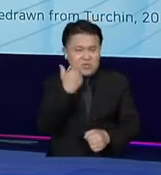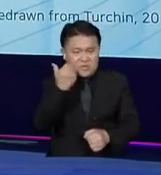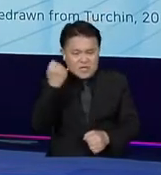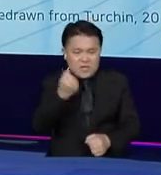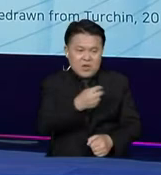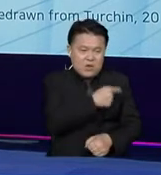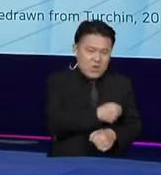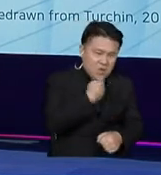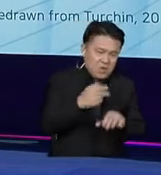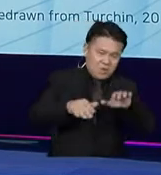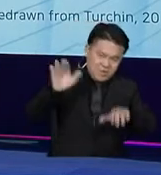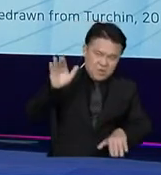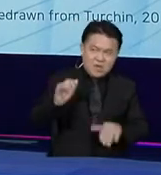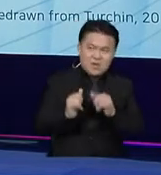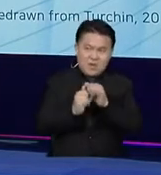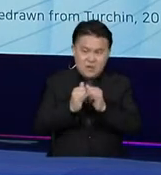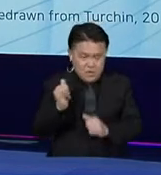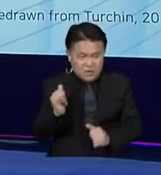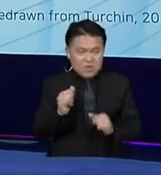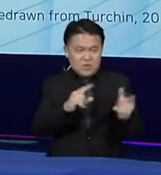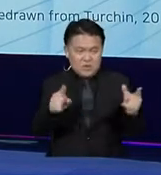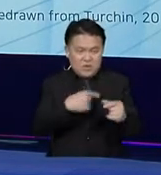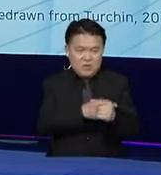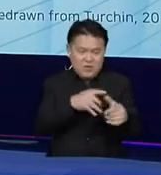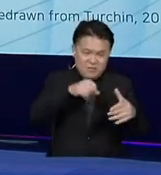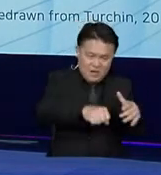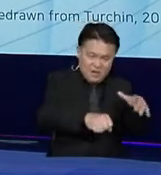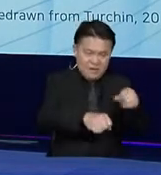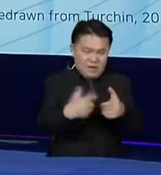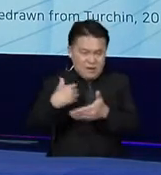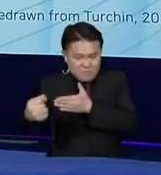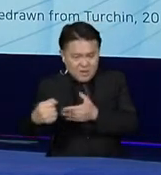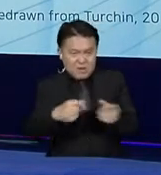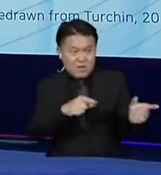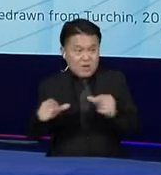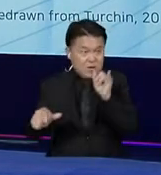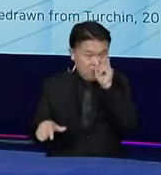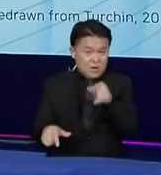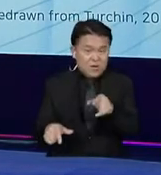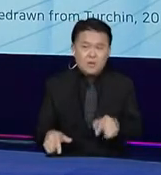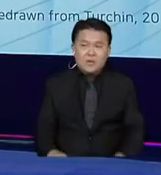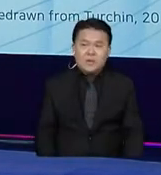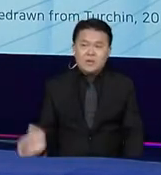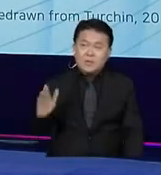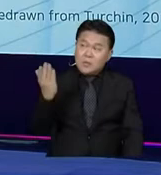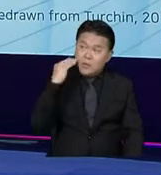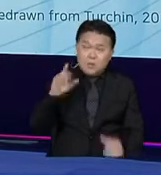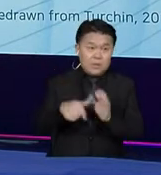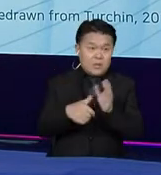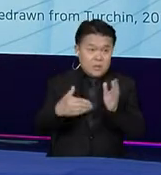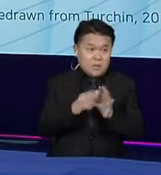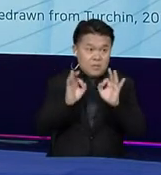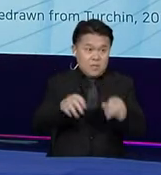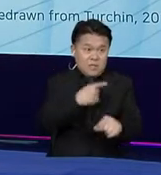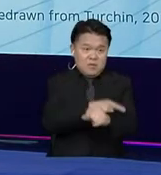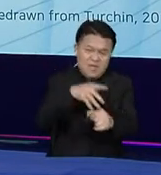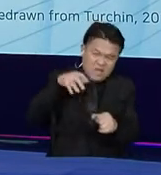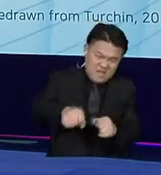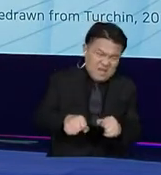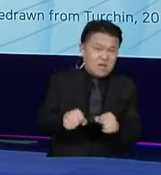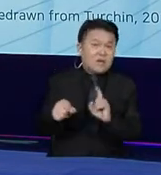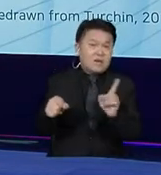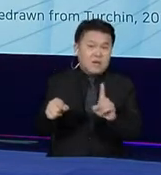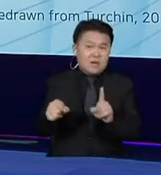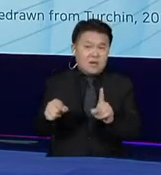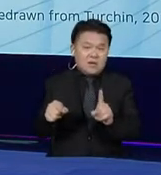can be overthrown, but until recently, the out-of-power group that took power from one group simply subjugated